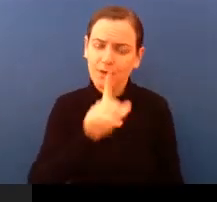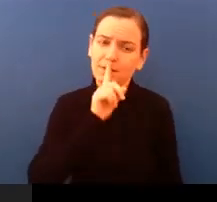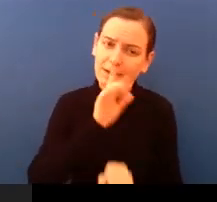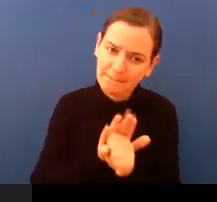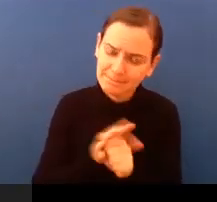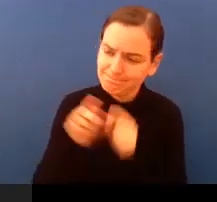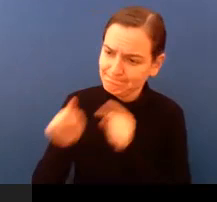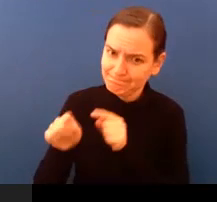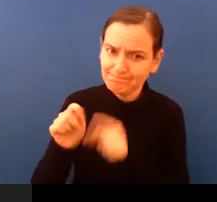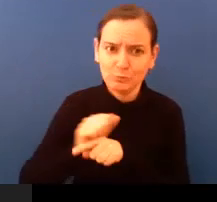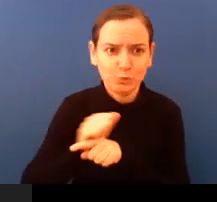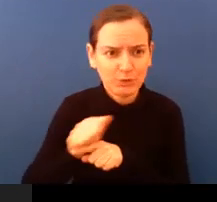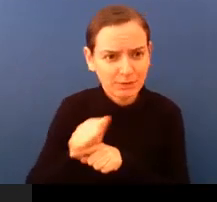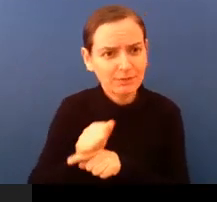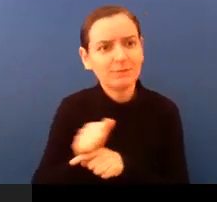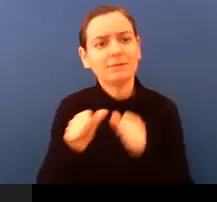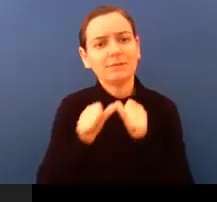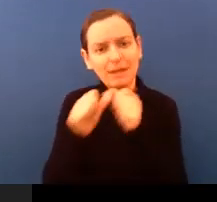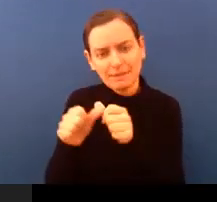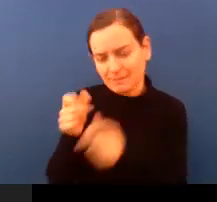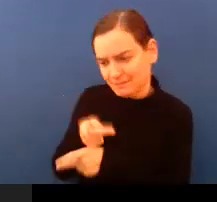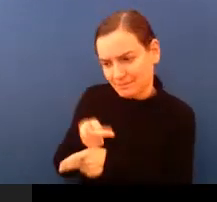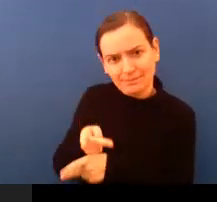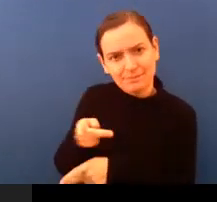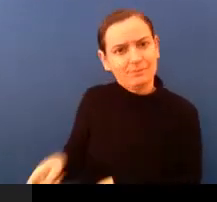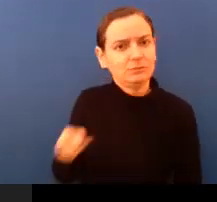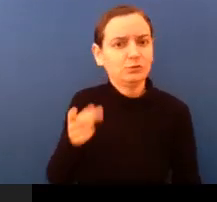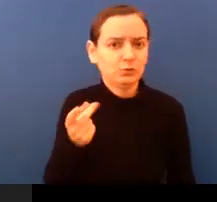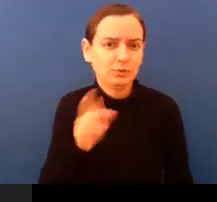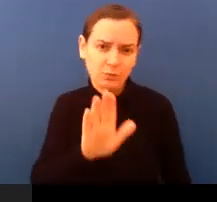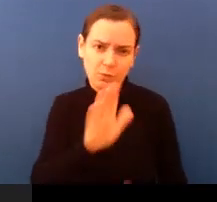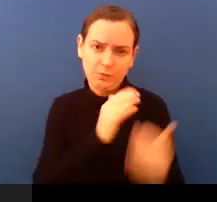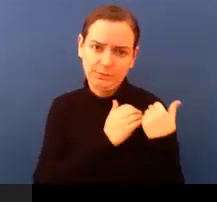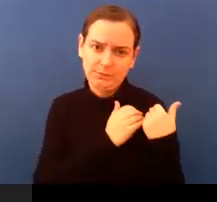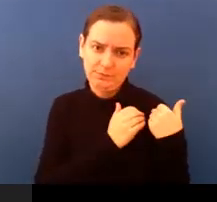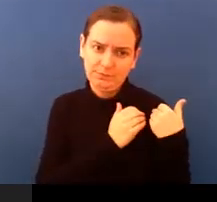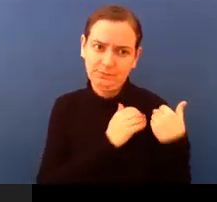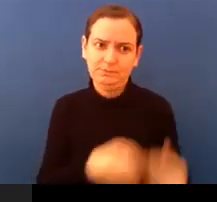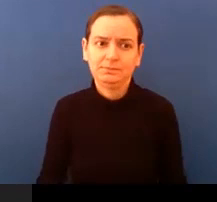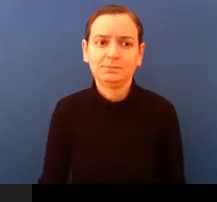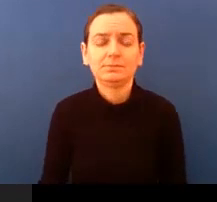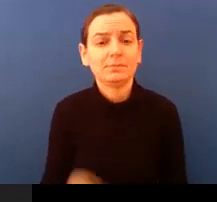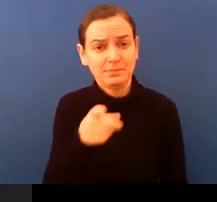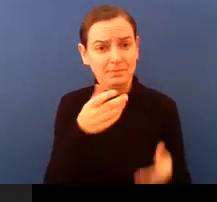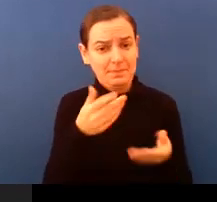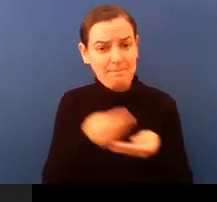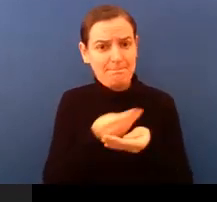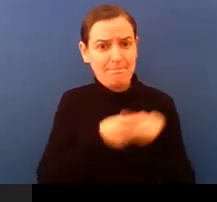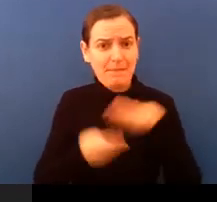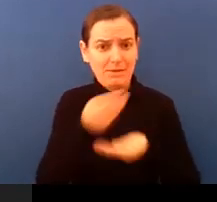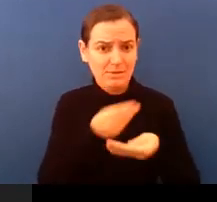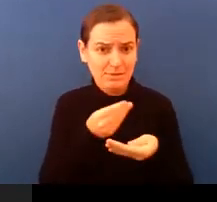to touch your dog or pet it, and also trying to enter restaurants. There are a lot of times issues